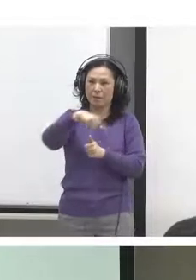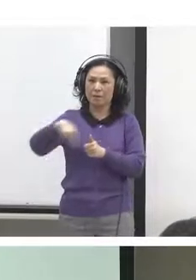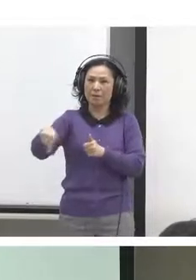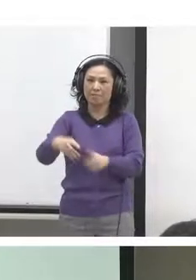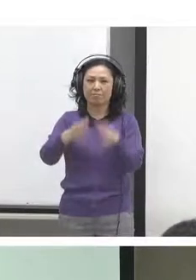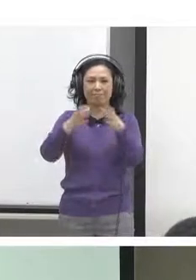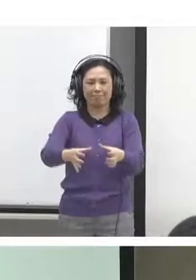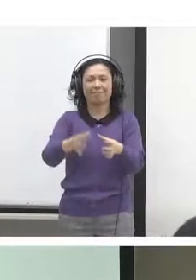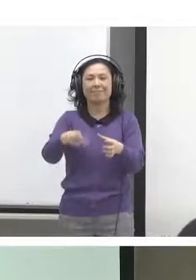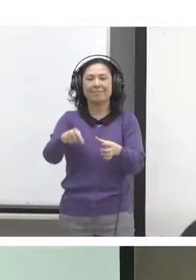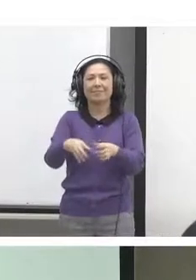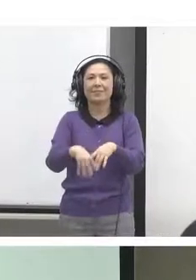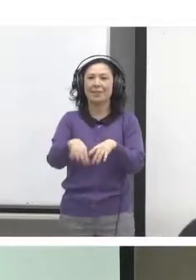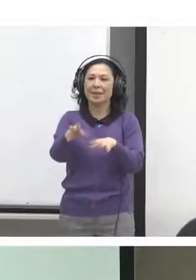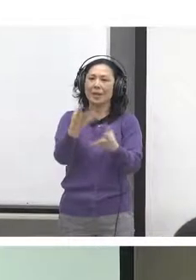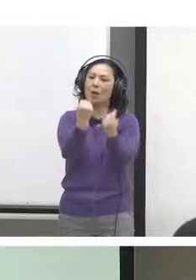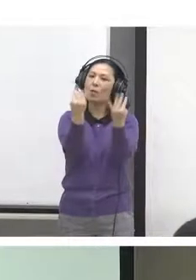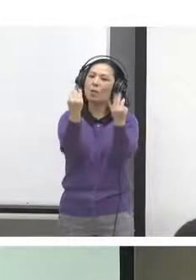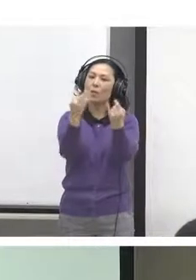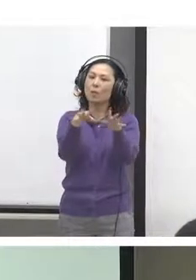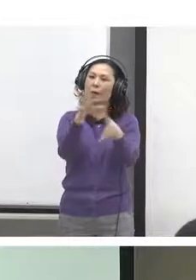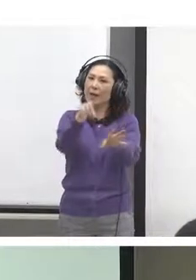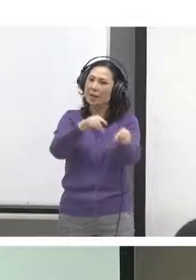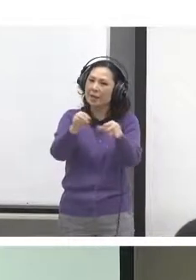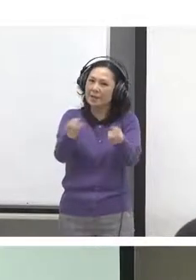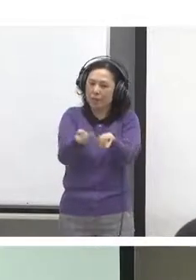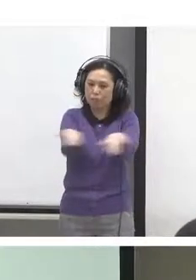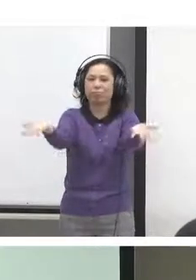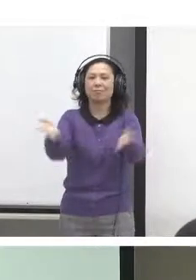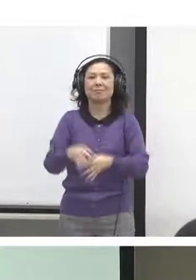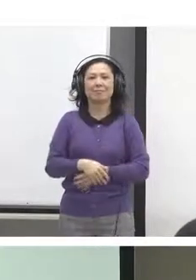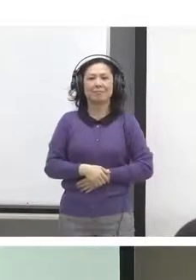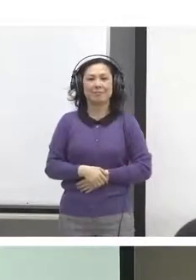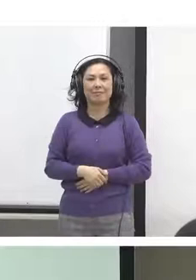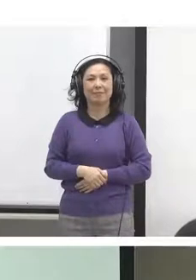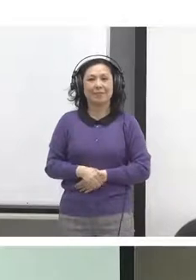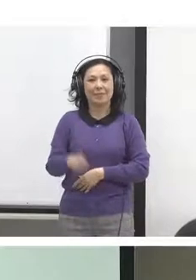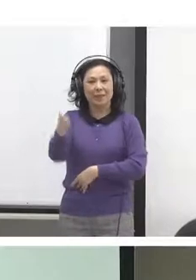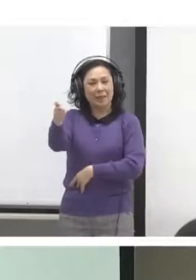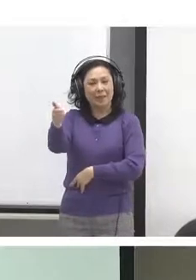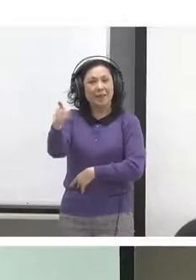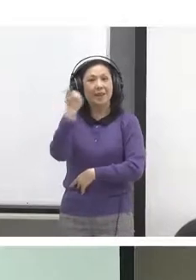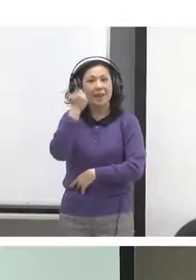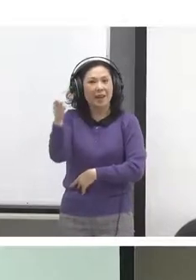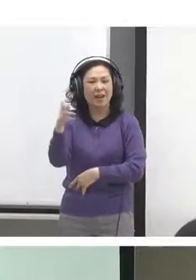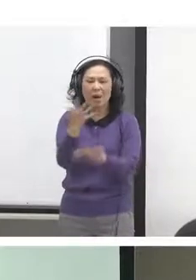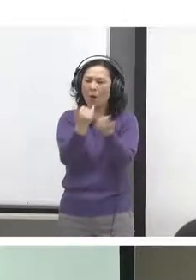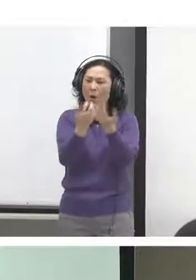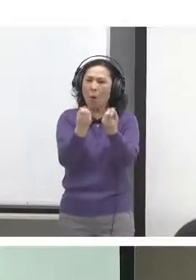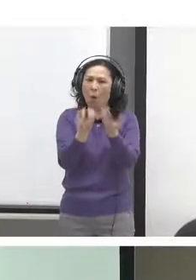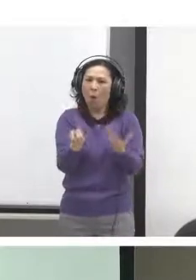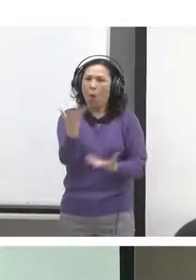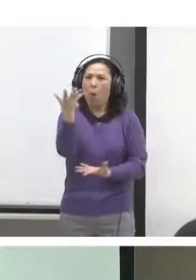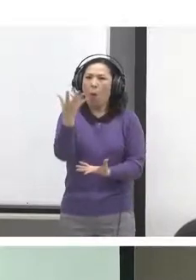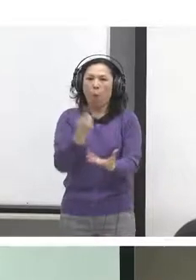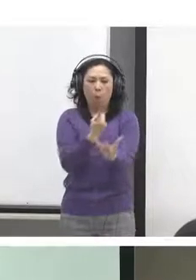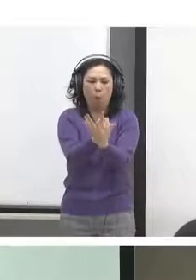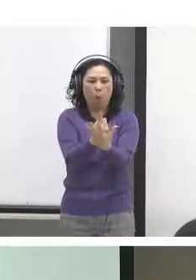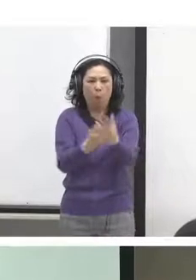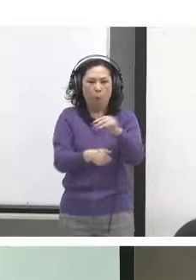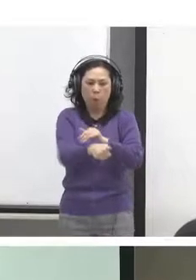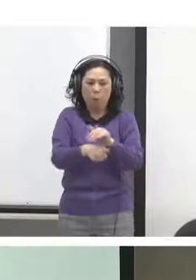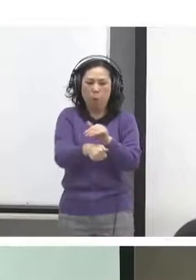And thanks to the big number of students participating in Code for Japan recently, a